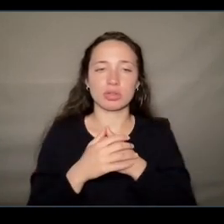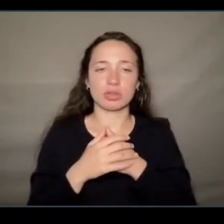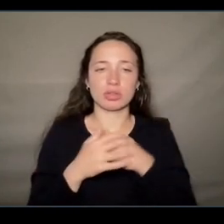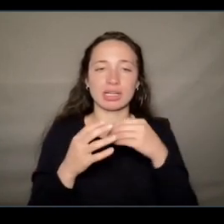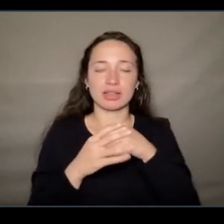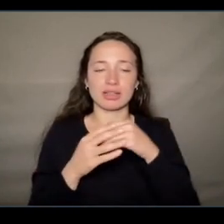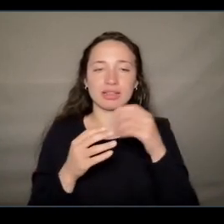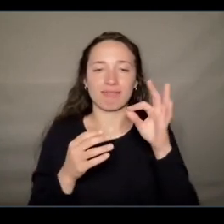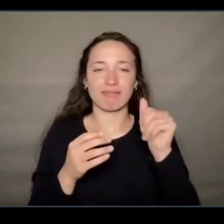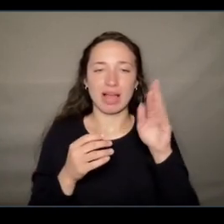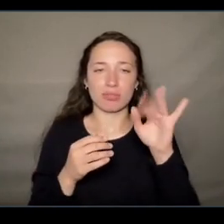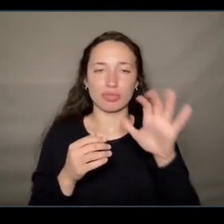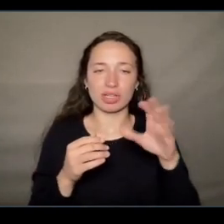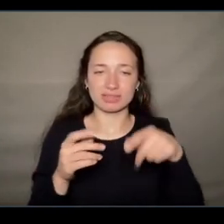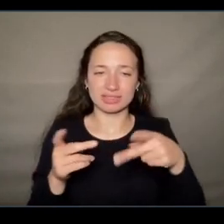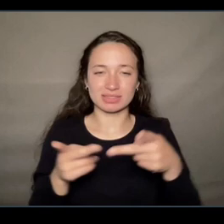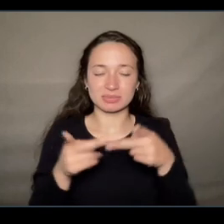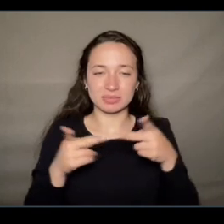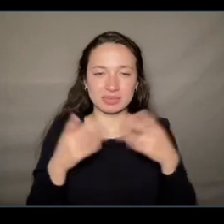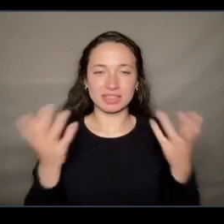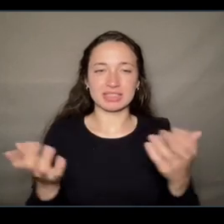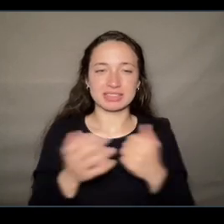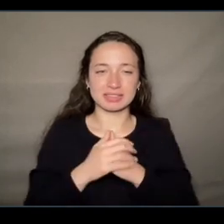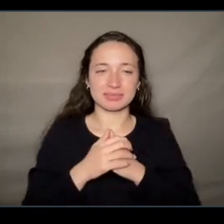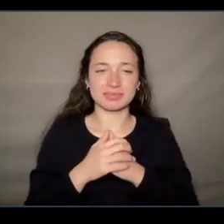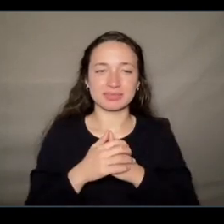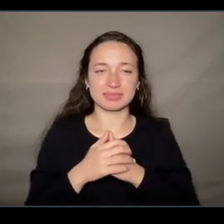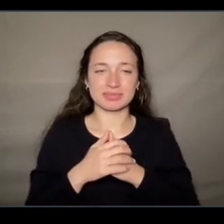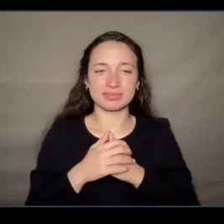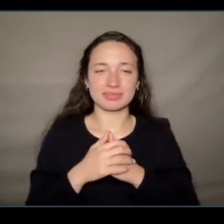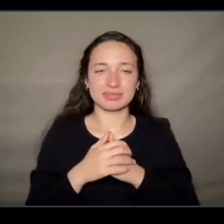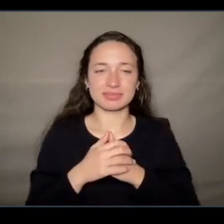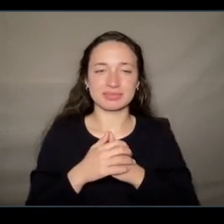we were in the fabric of the place.